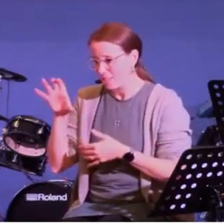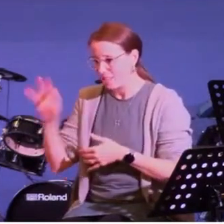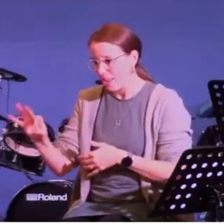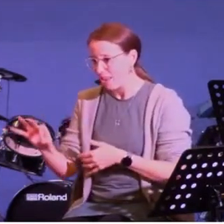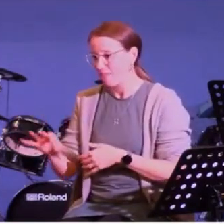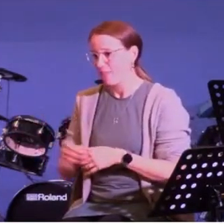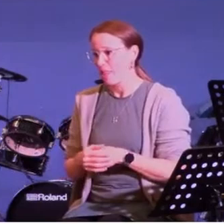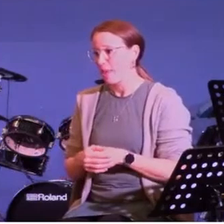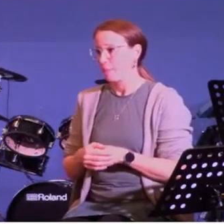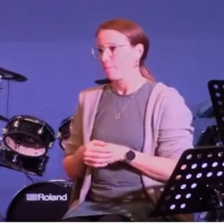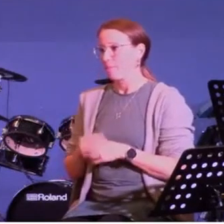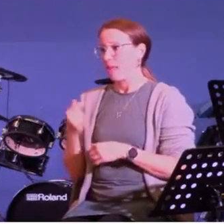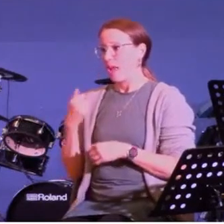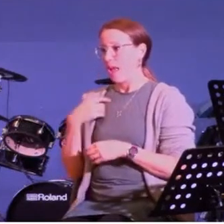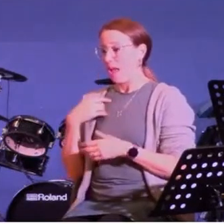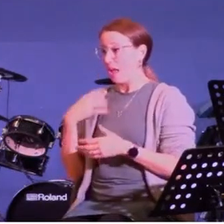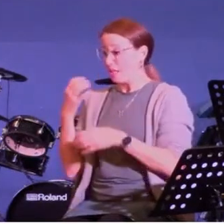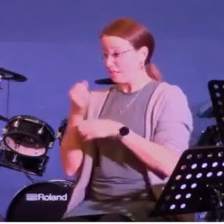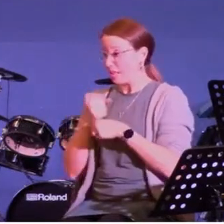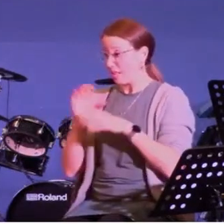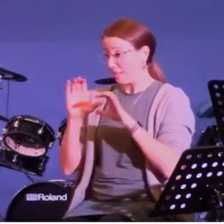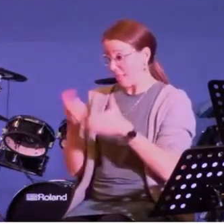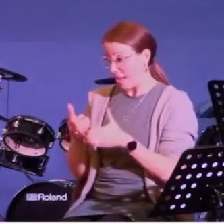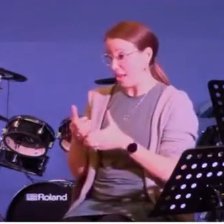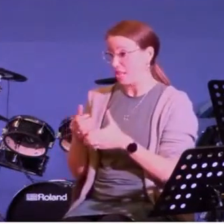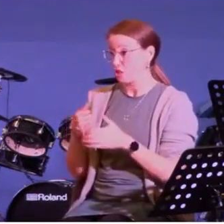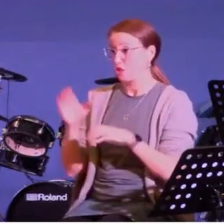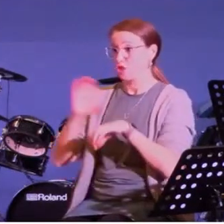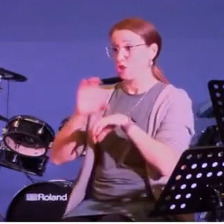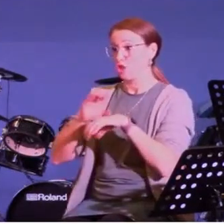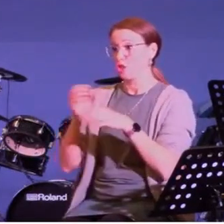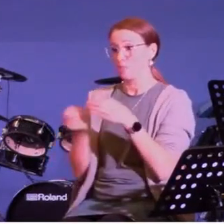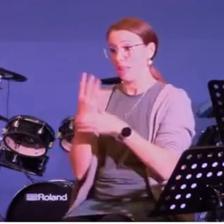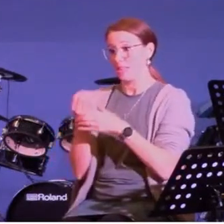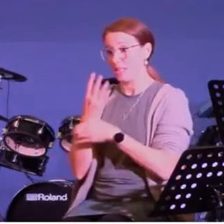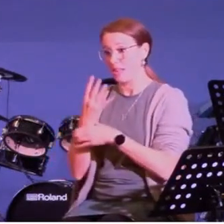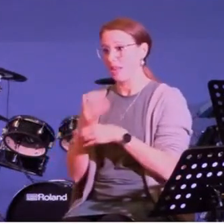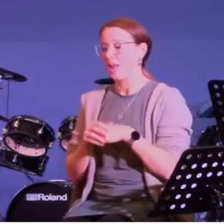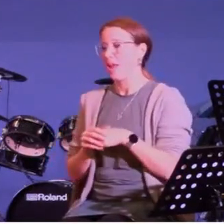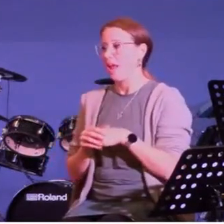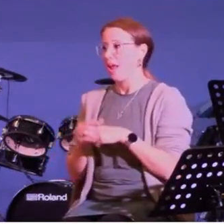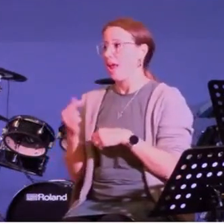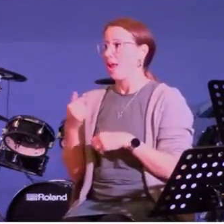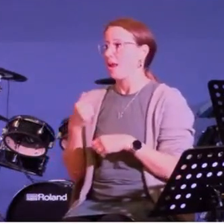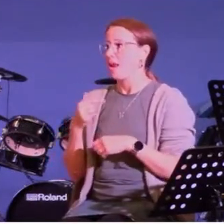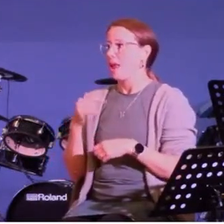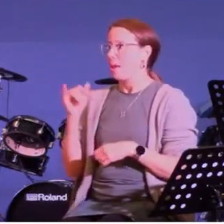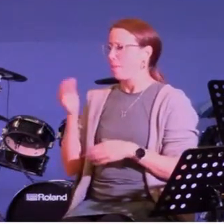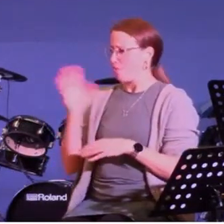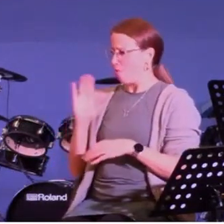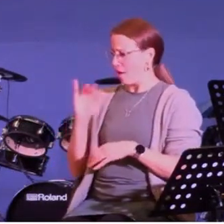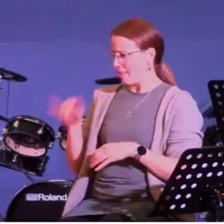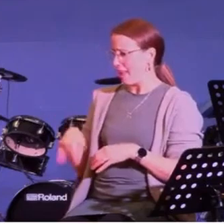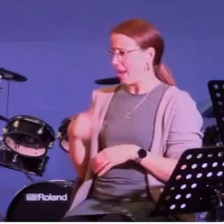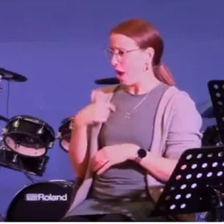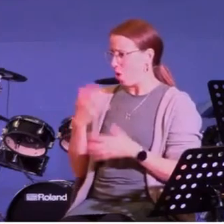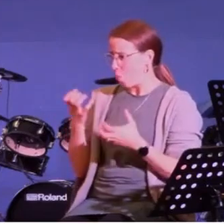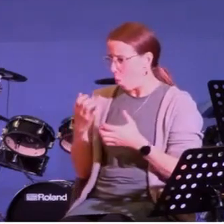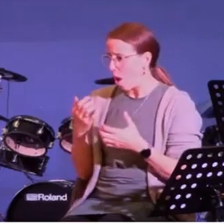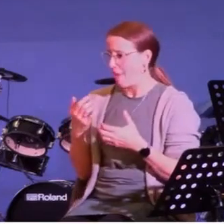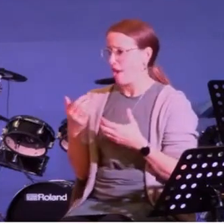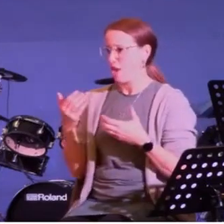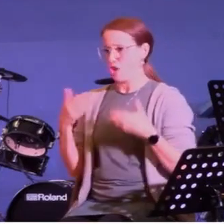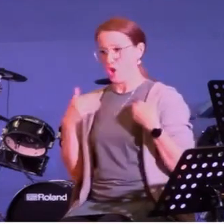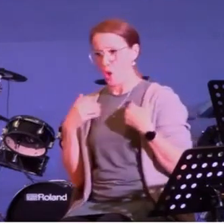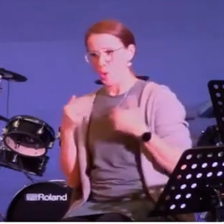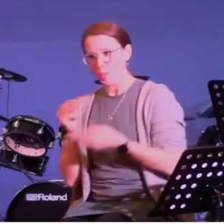a church planting class, and God did something different to me. Man, when I was in Bible college, I just wanted to be a youth pastor. Then I wanted to go teach youth ministry. I